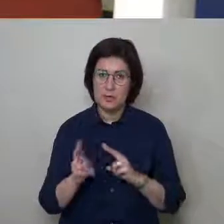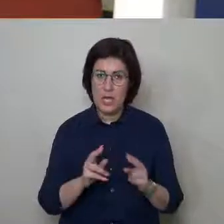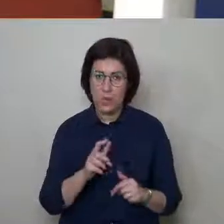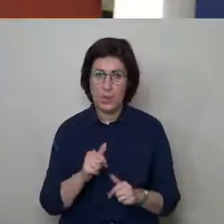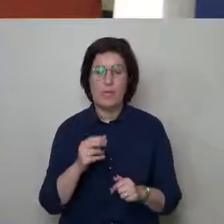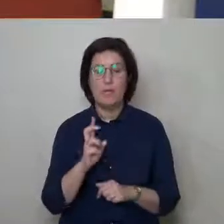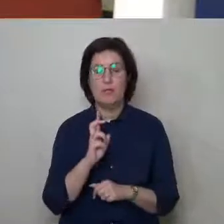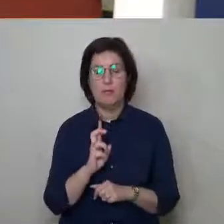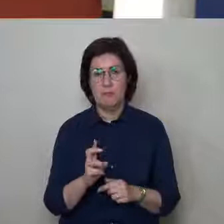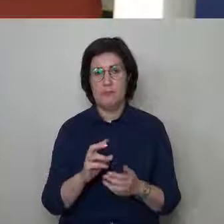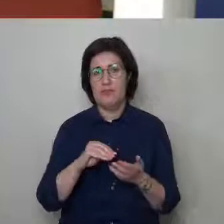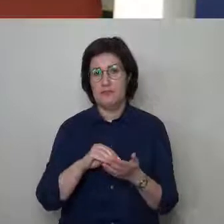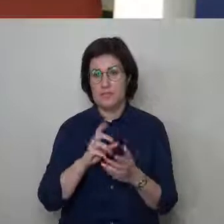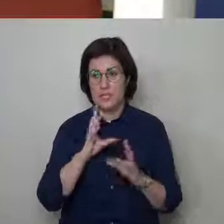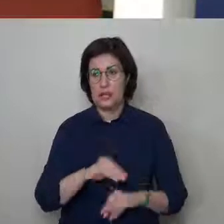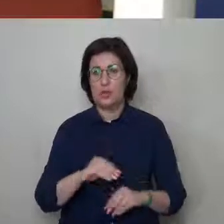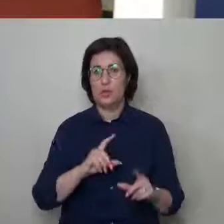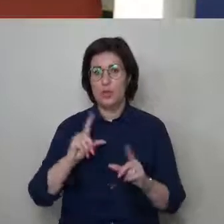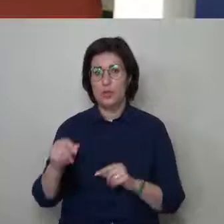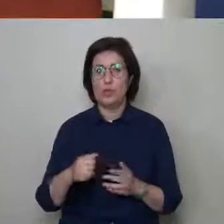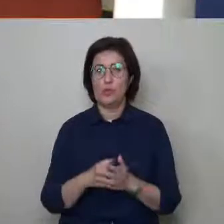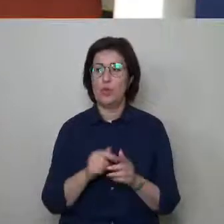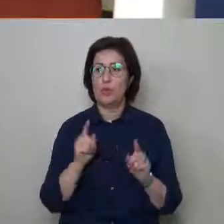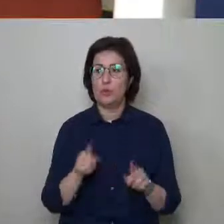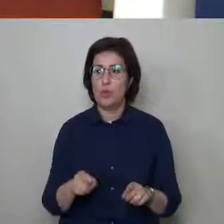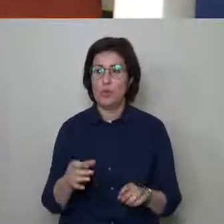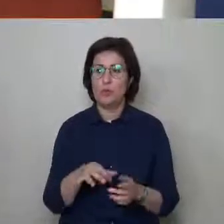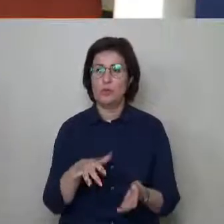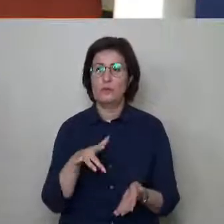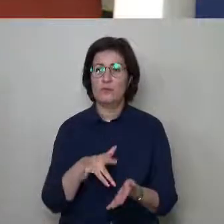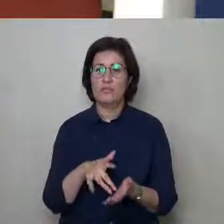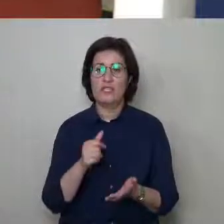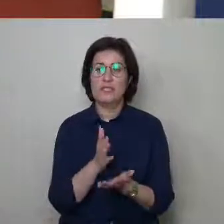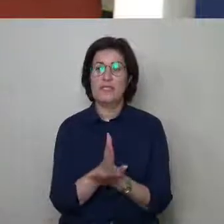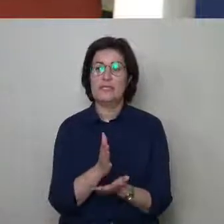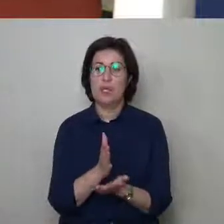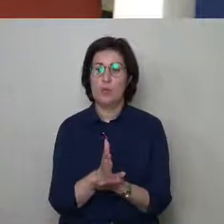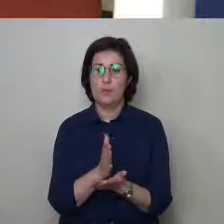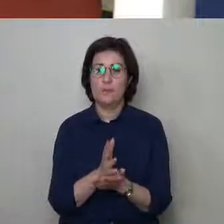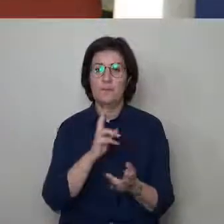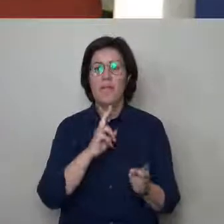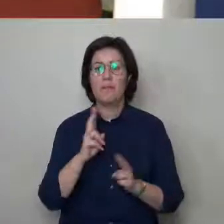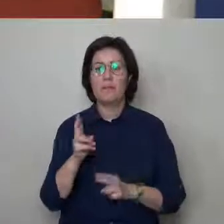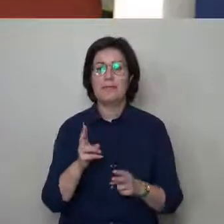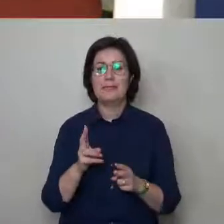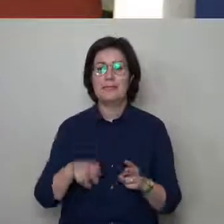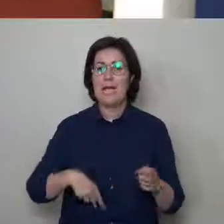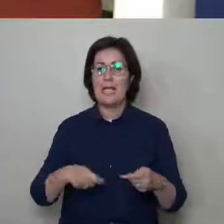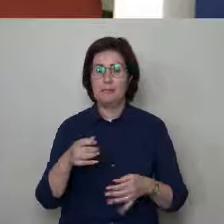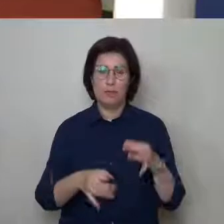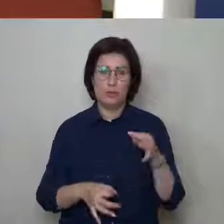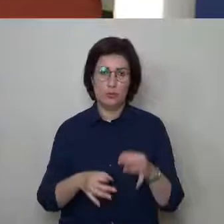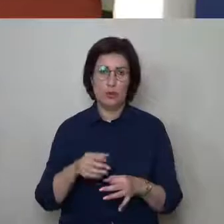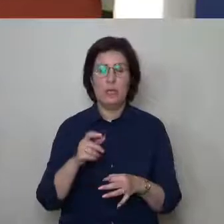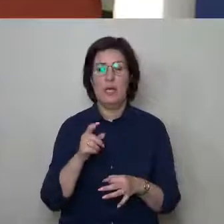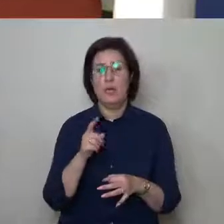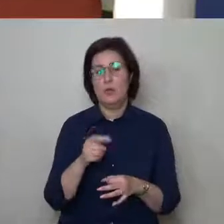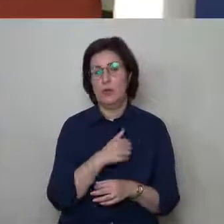to the Court of Appeal. So within 2 days you have to write the appeal and have the time to reach that regional city where